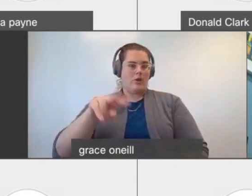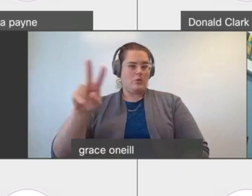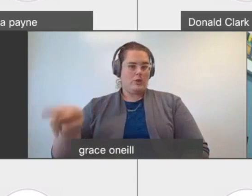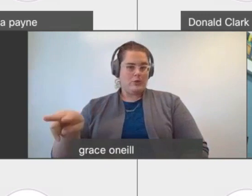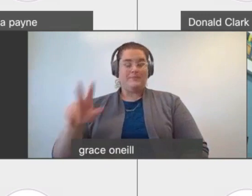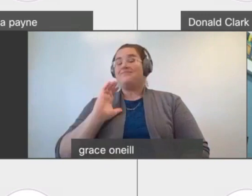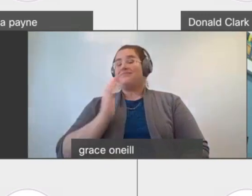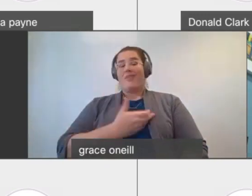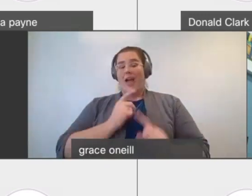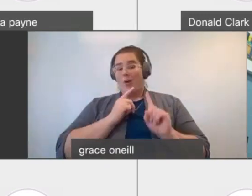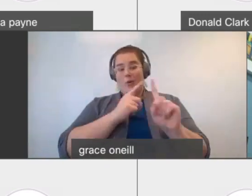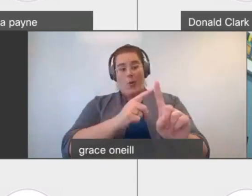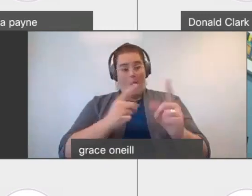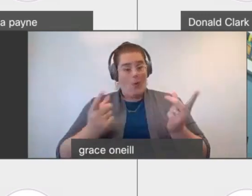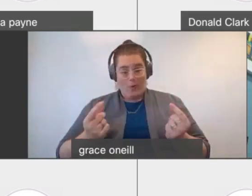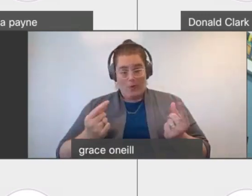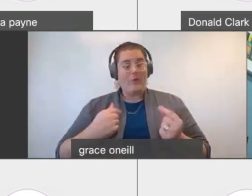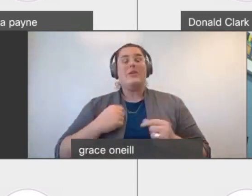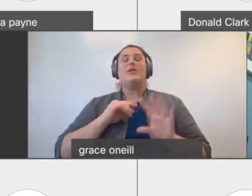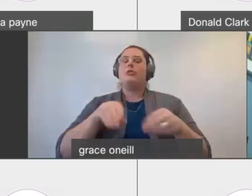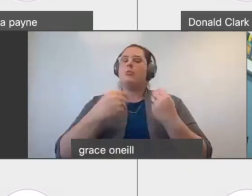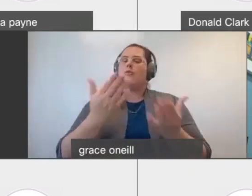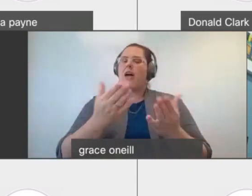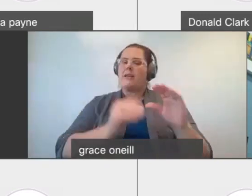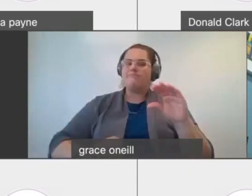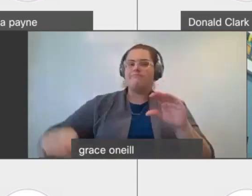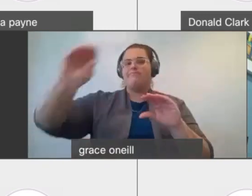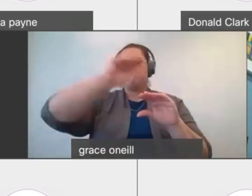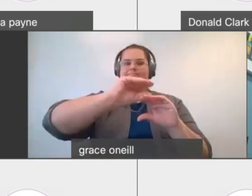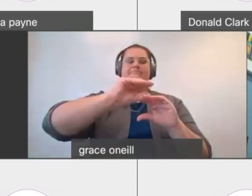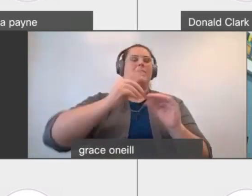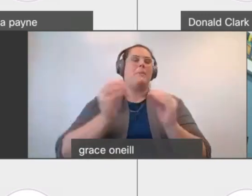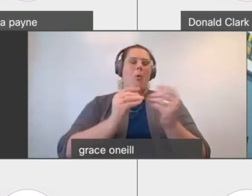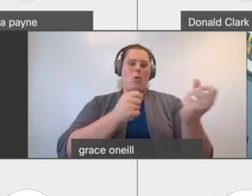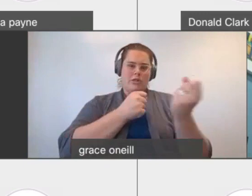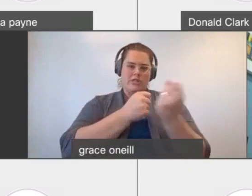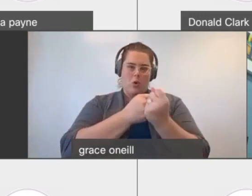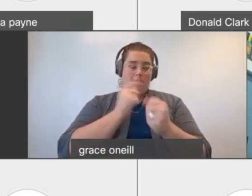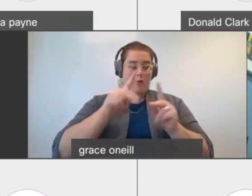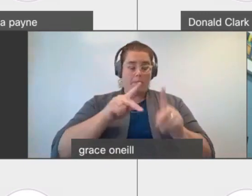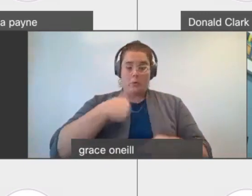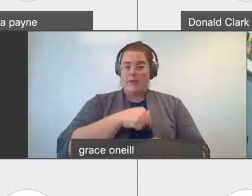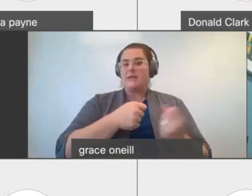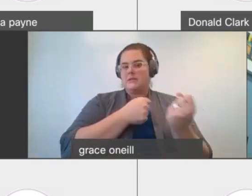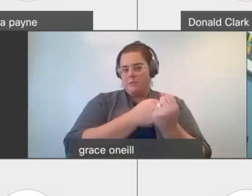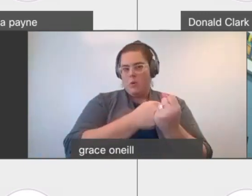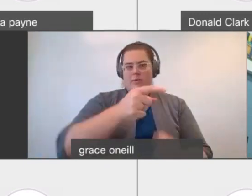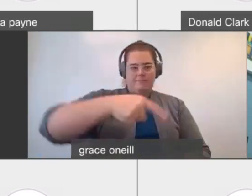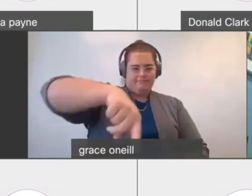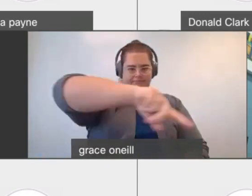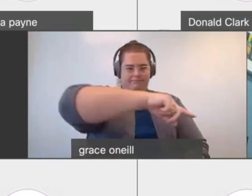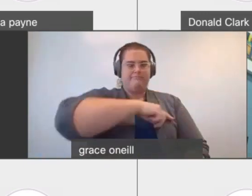really provide this extra layer of support to people we provide services to